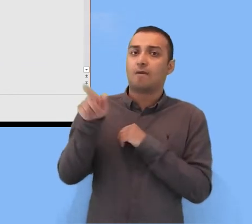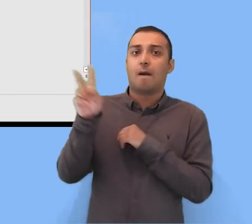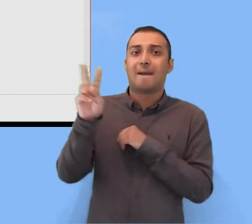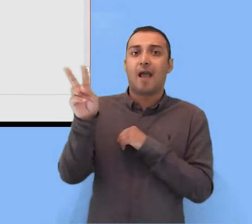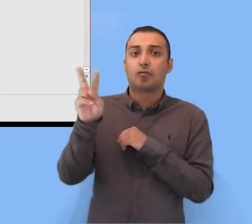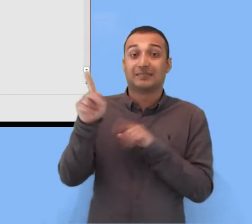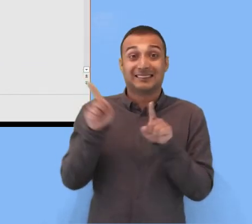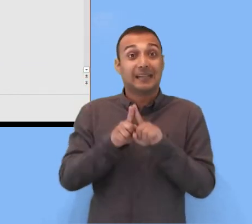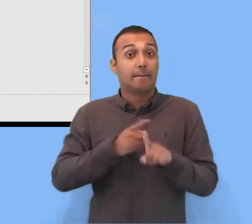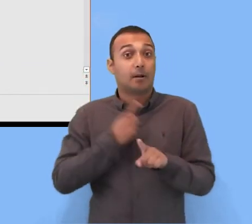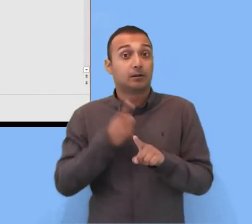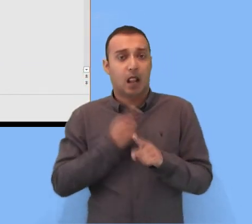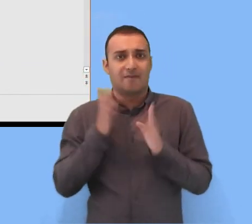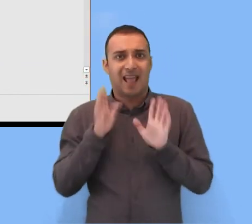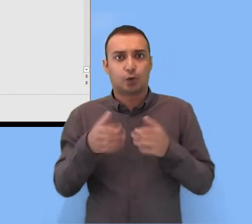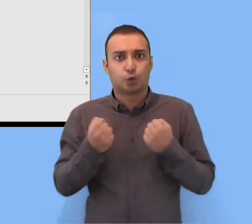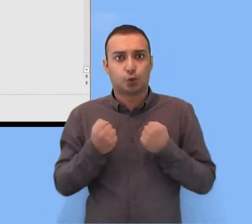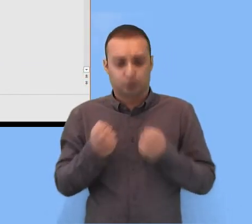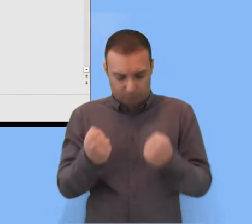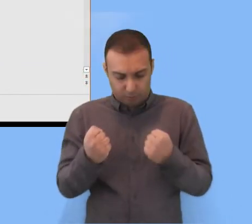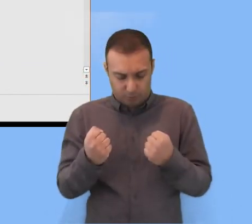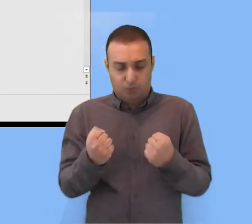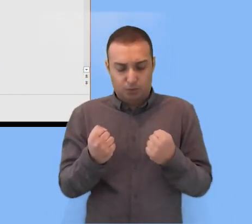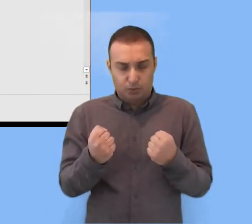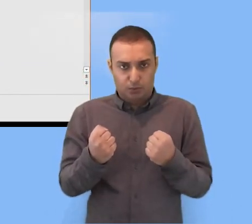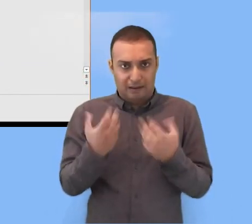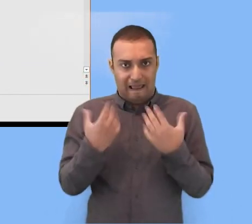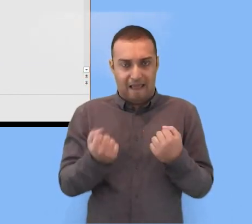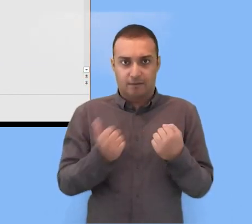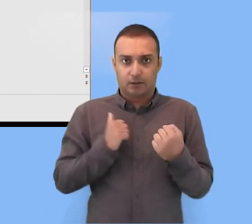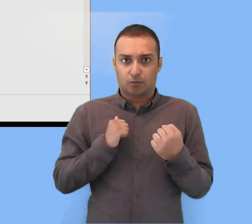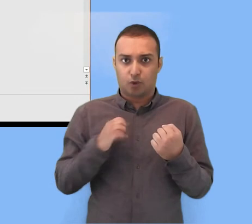myself as well when I was delivering adult learning classes.